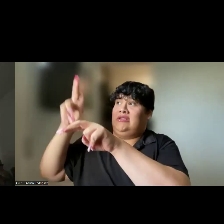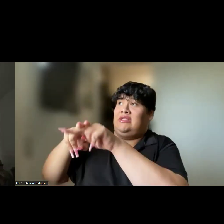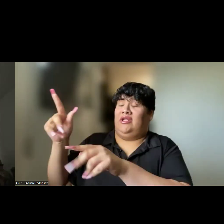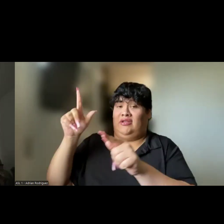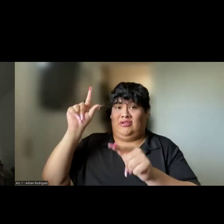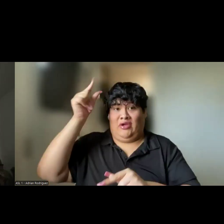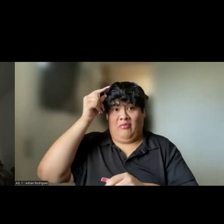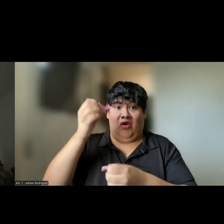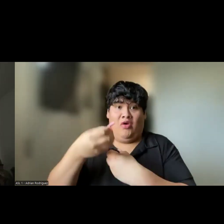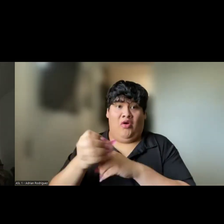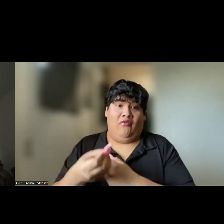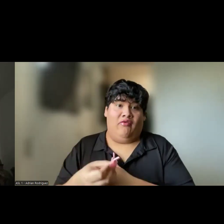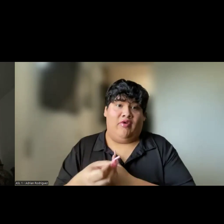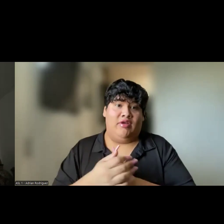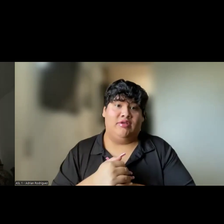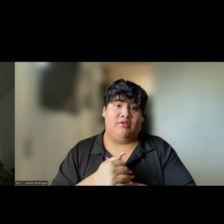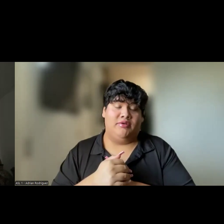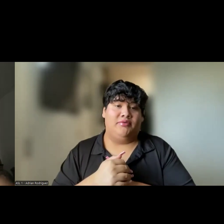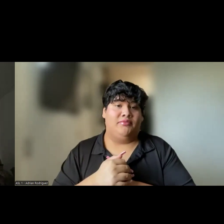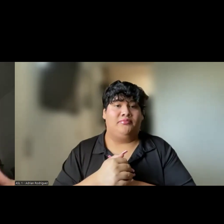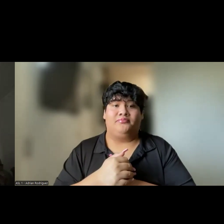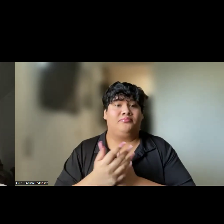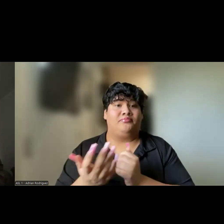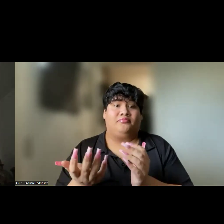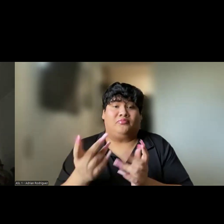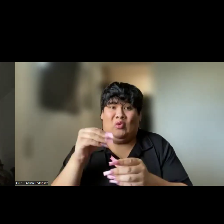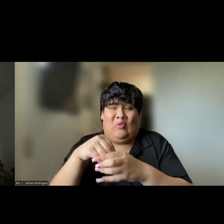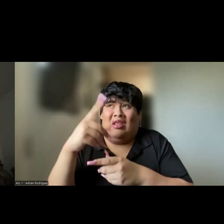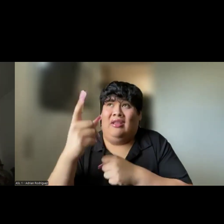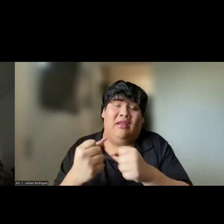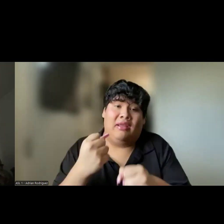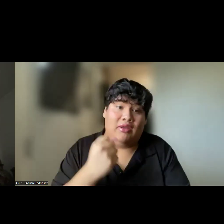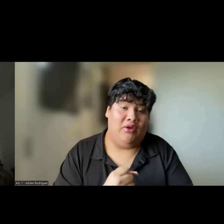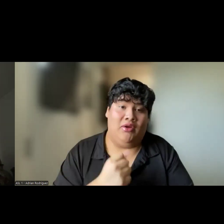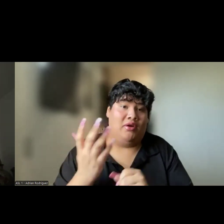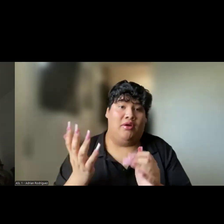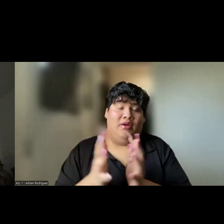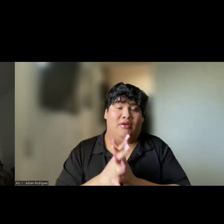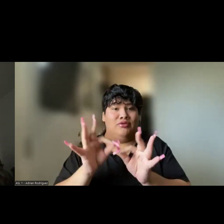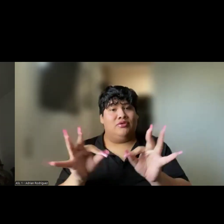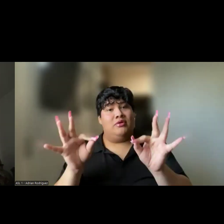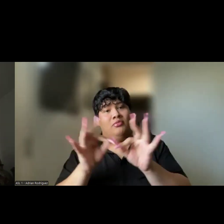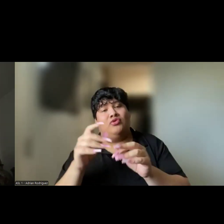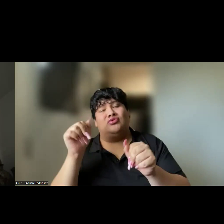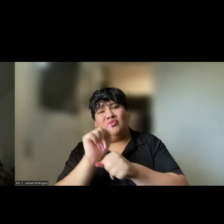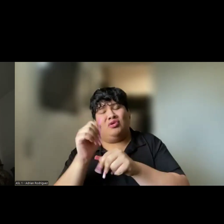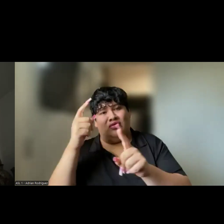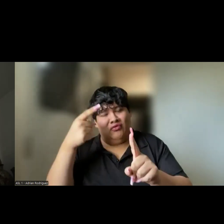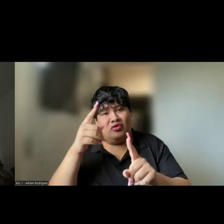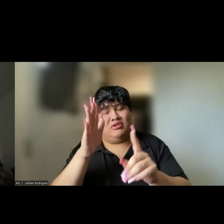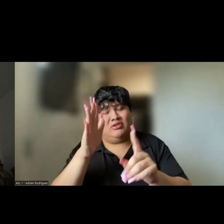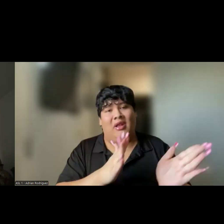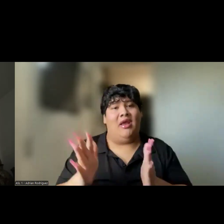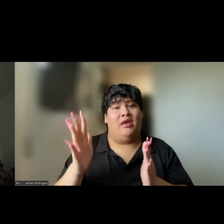office, a year, within a year, the importance of continuing your work on the master plan together.